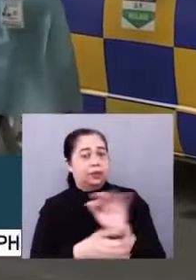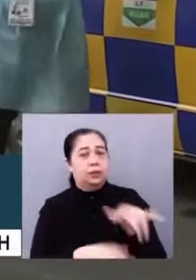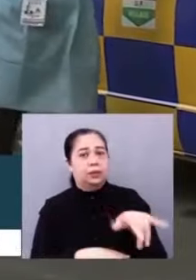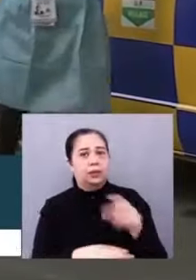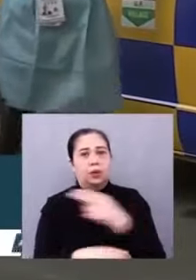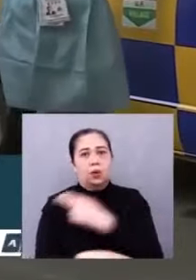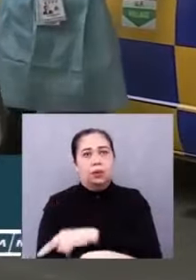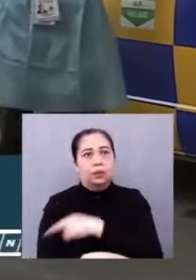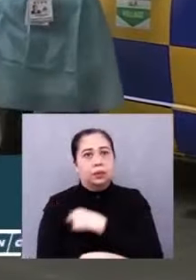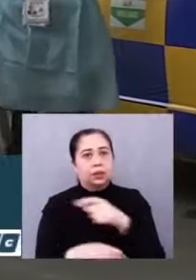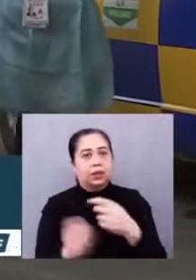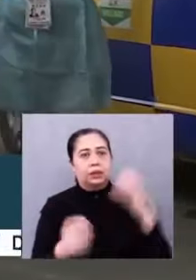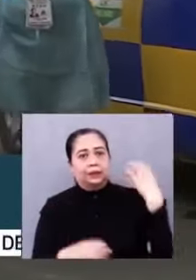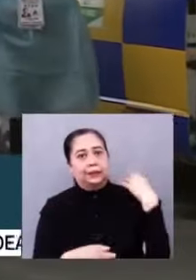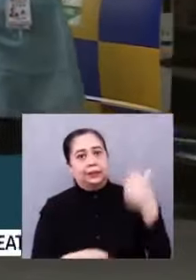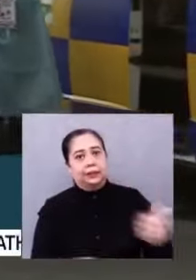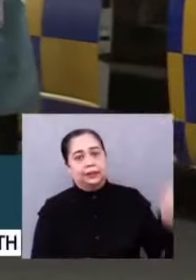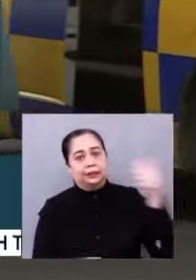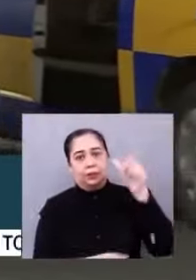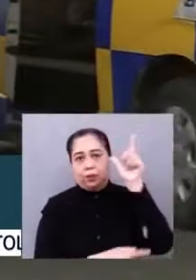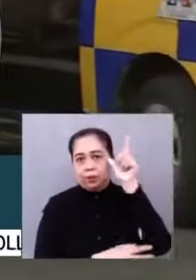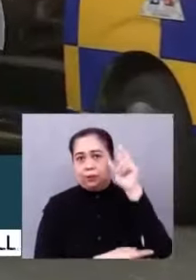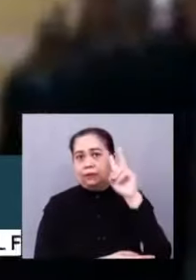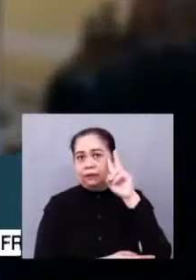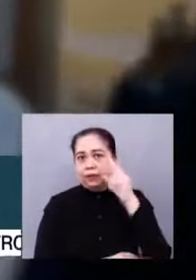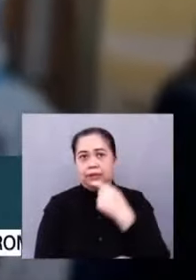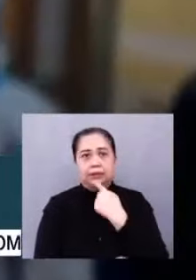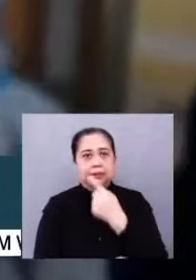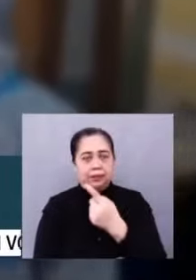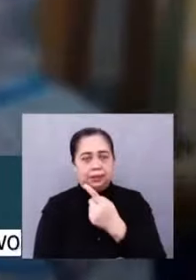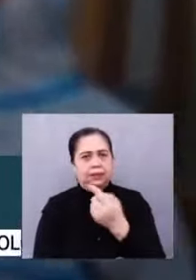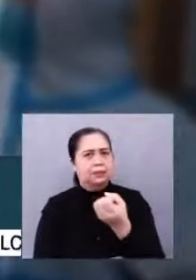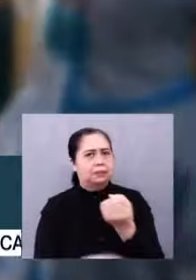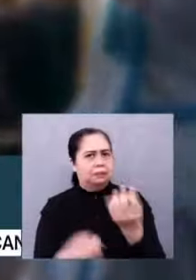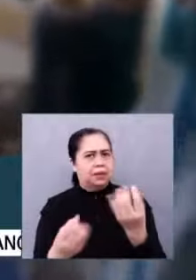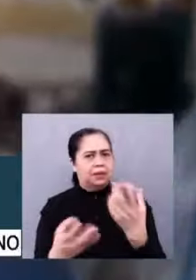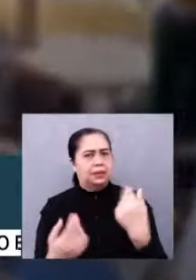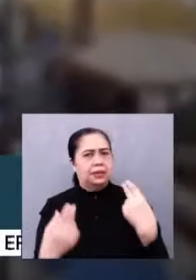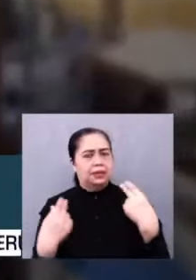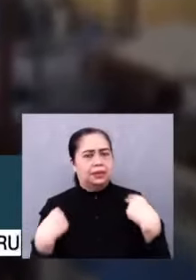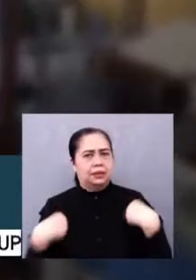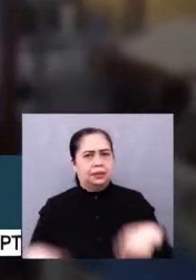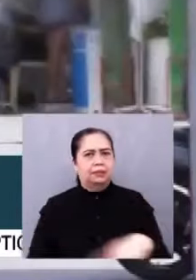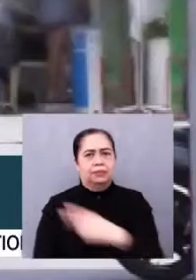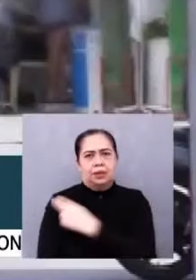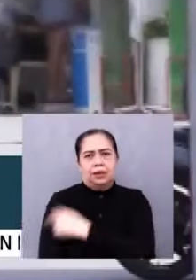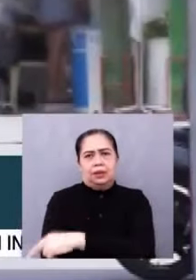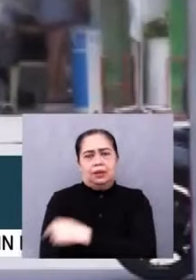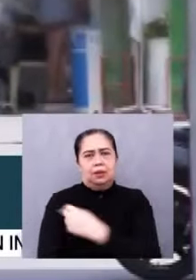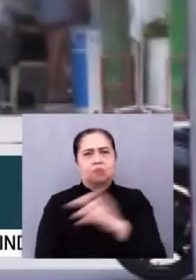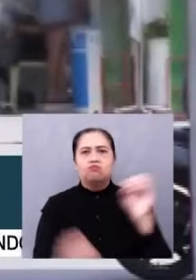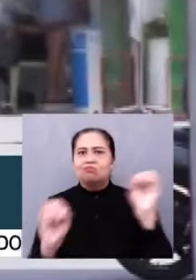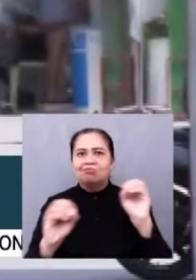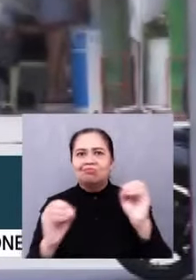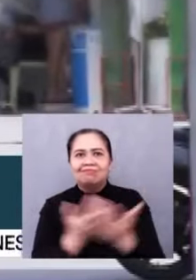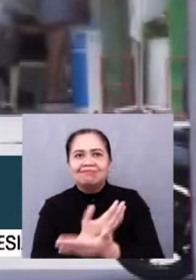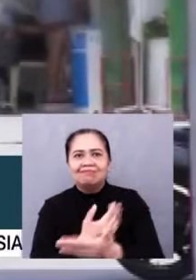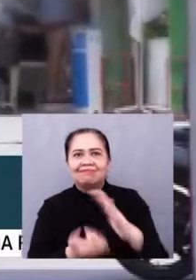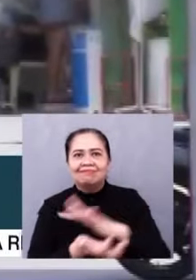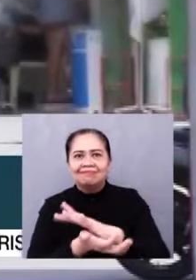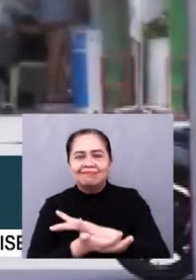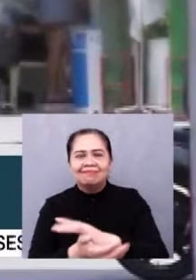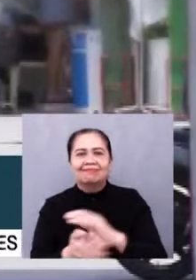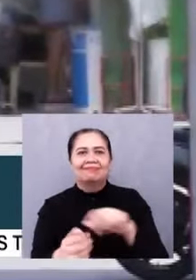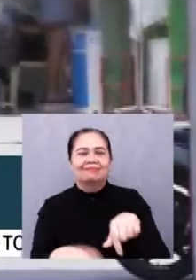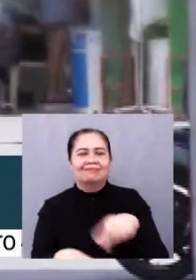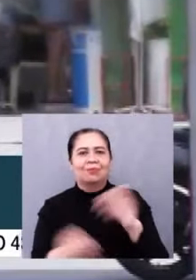hospitalization chief Dr. Leopoldo Vega says several health facilities have been reporting no new patients infected with the virus